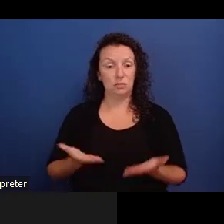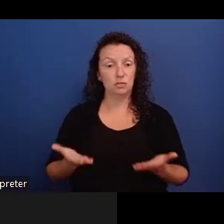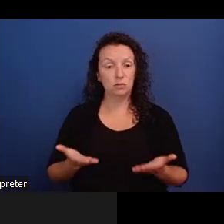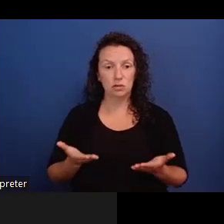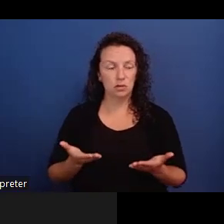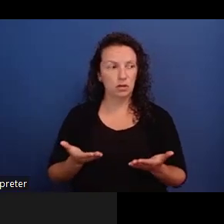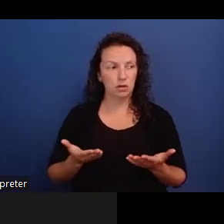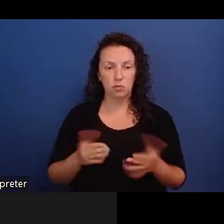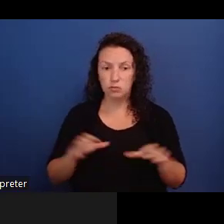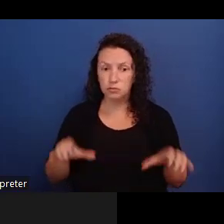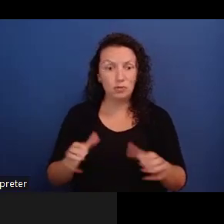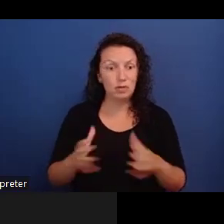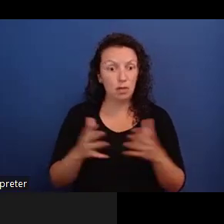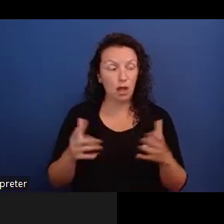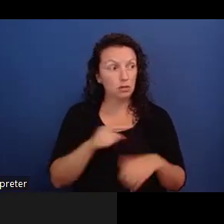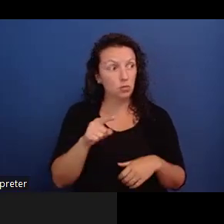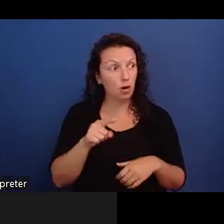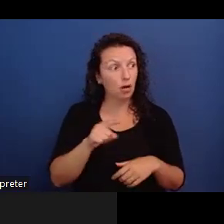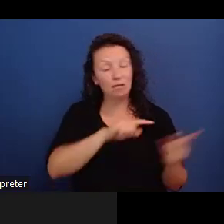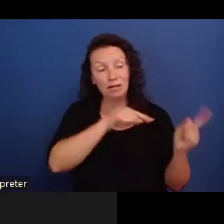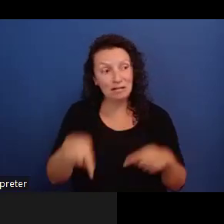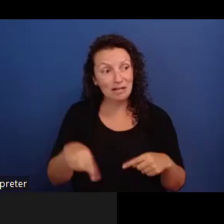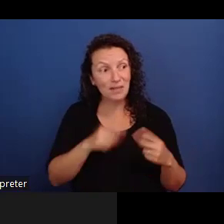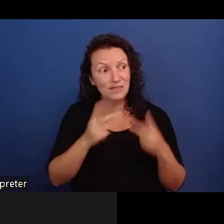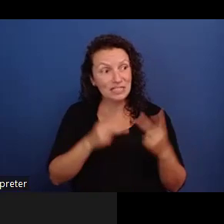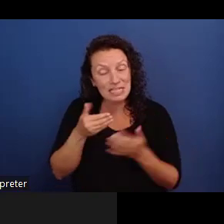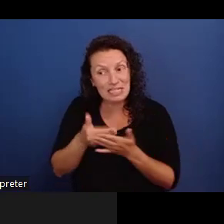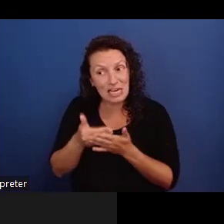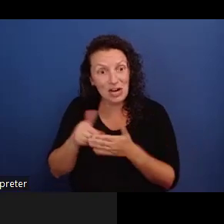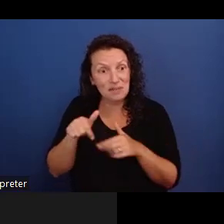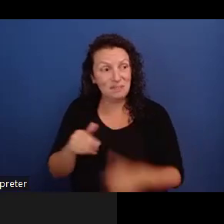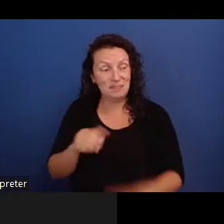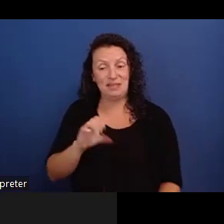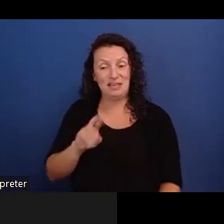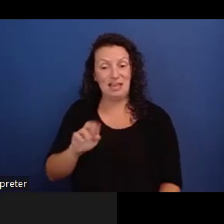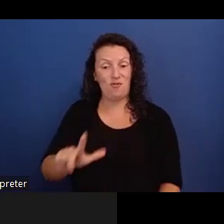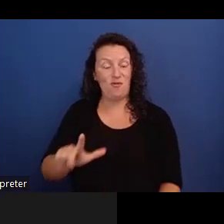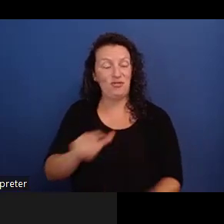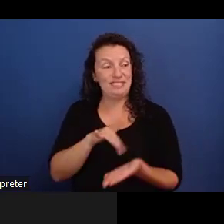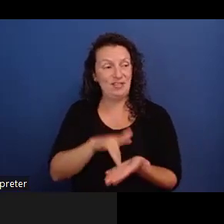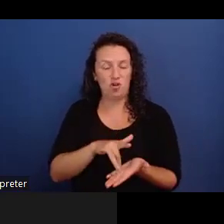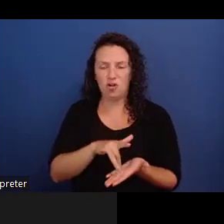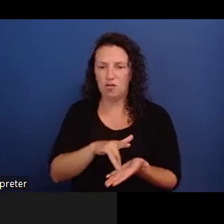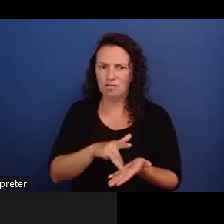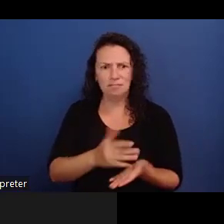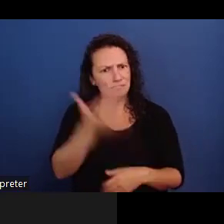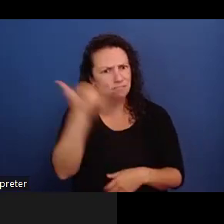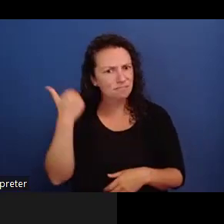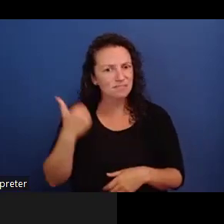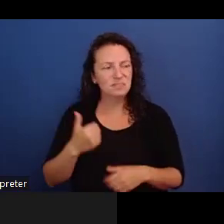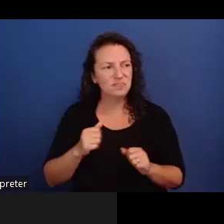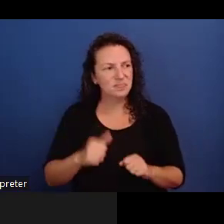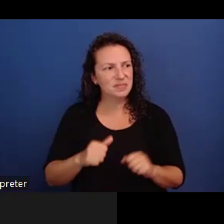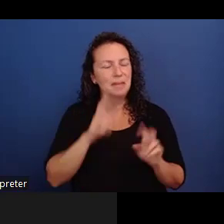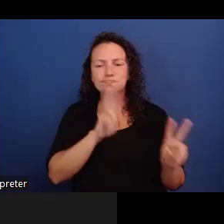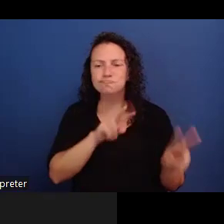is around the Carroll Center, just look me up. I'm happy to give you a tour of our center, or, just say hello.